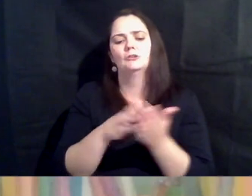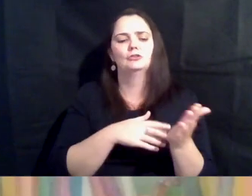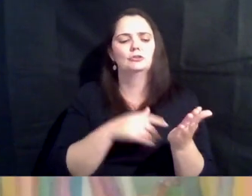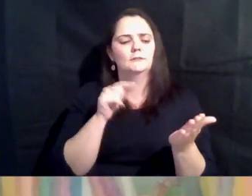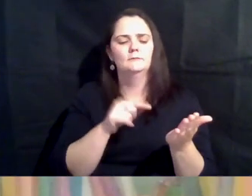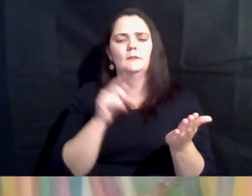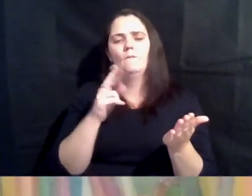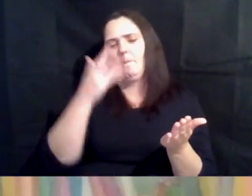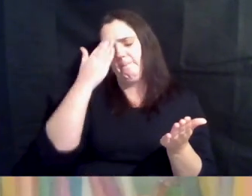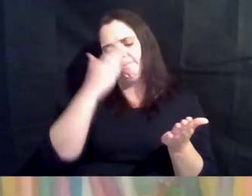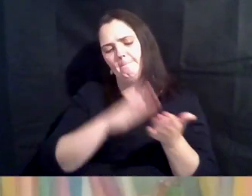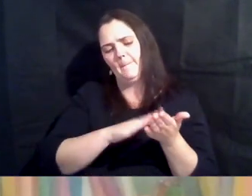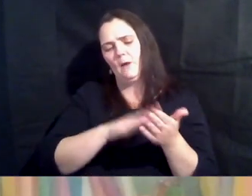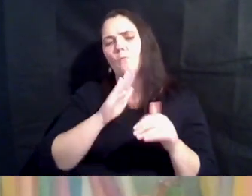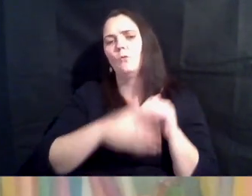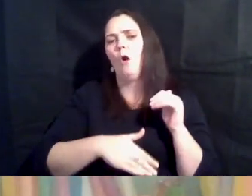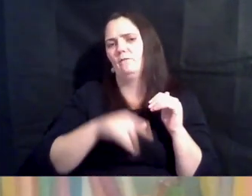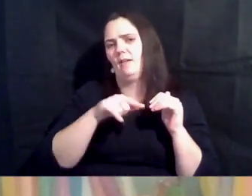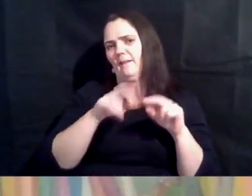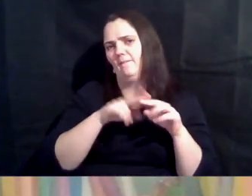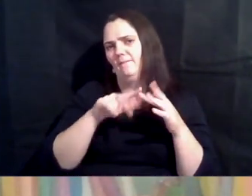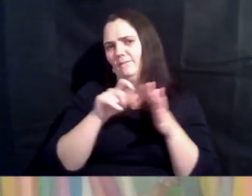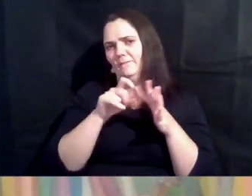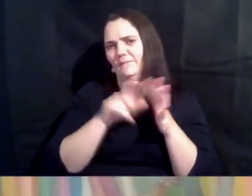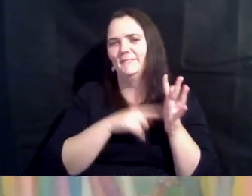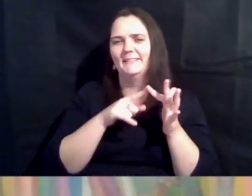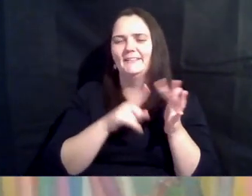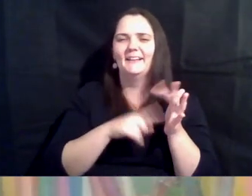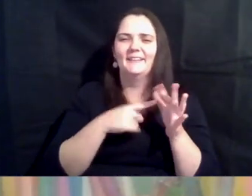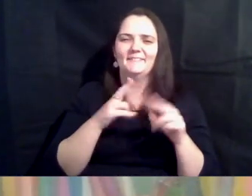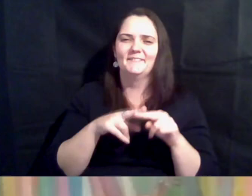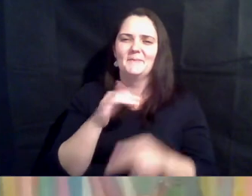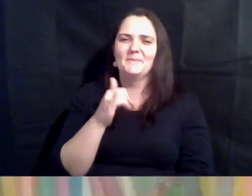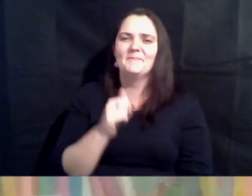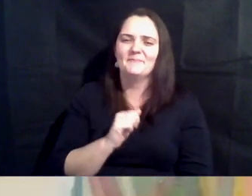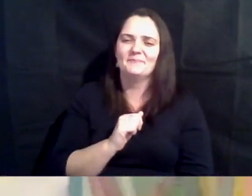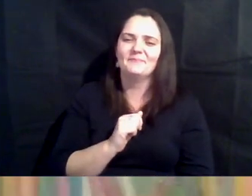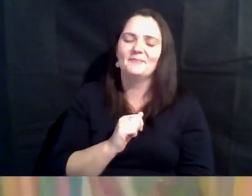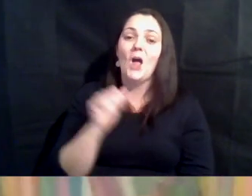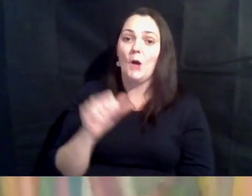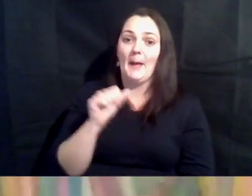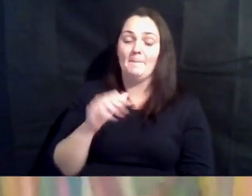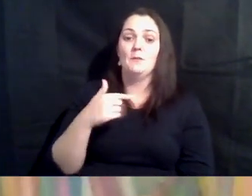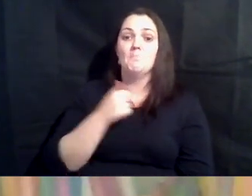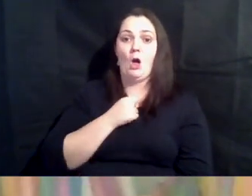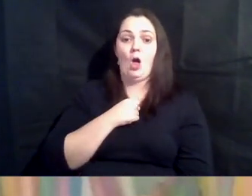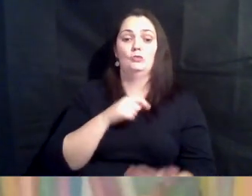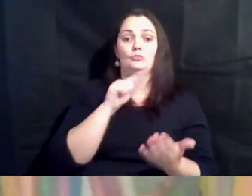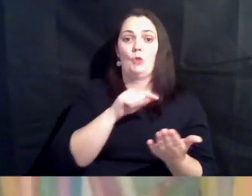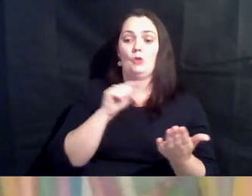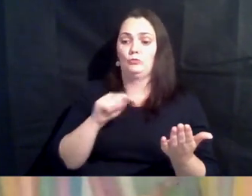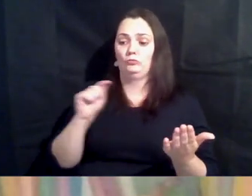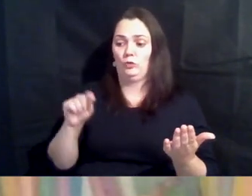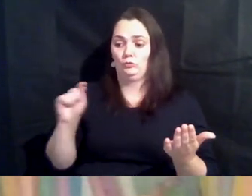in memorandum to the fiddle leaves. Okay, so I have punctured my holes, and I'm now